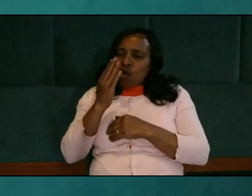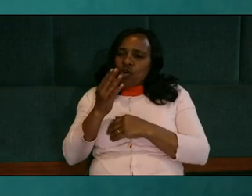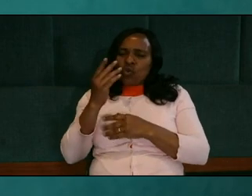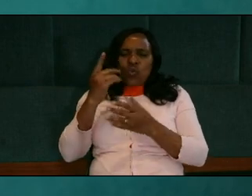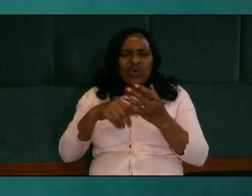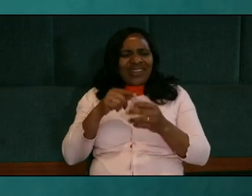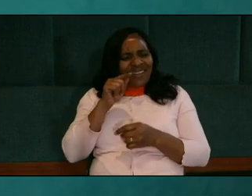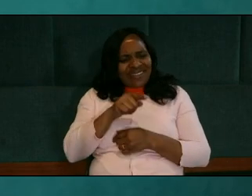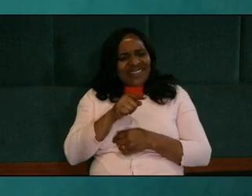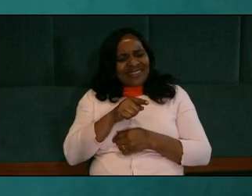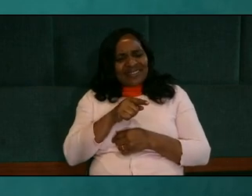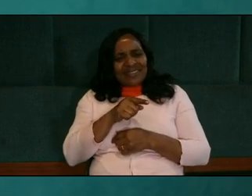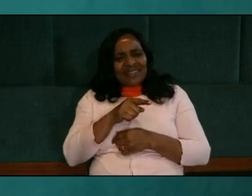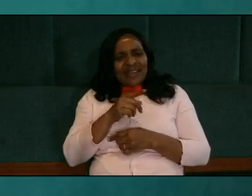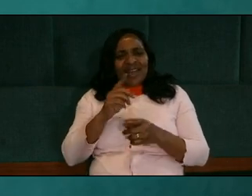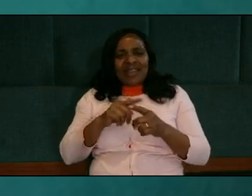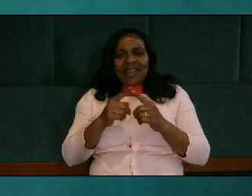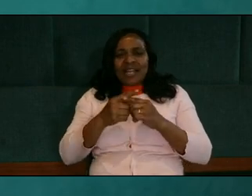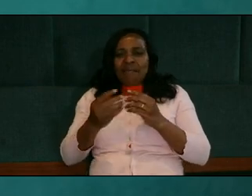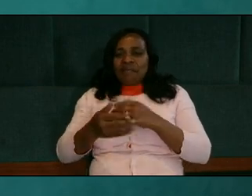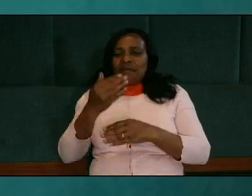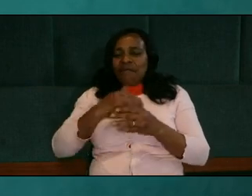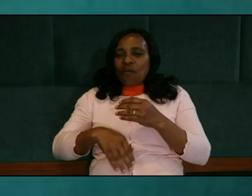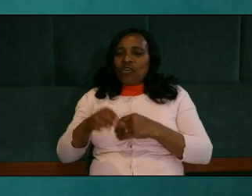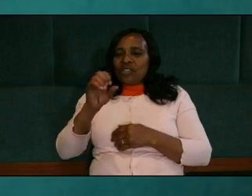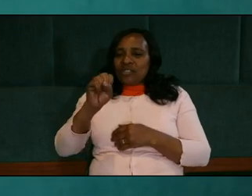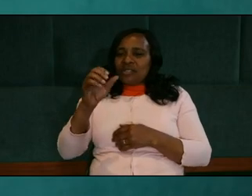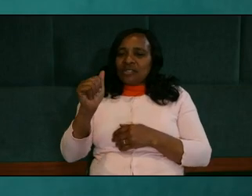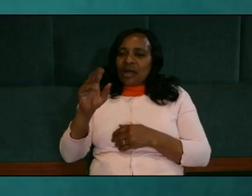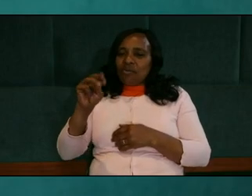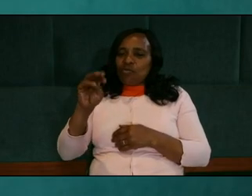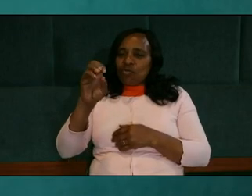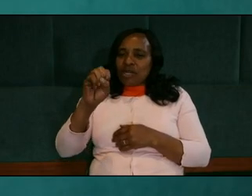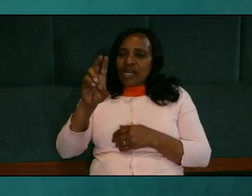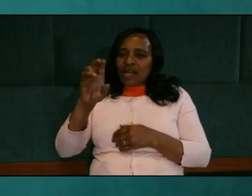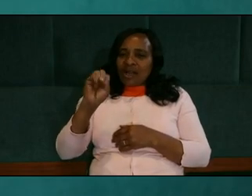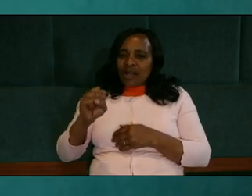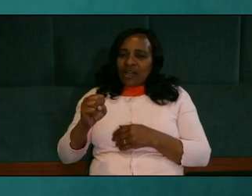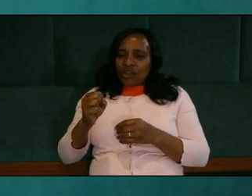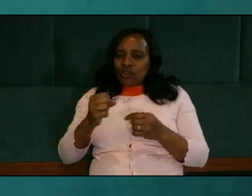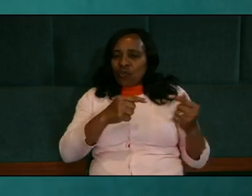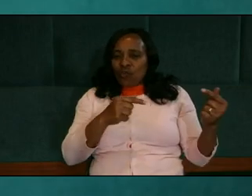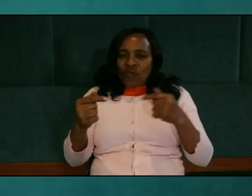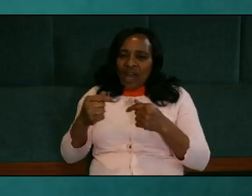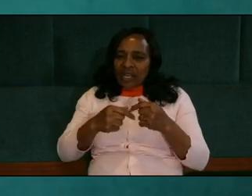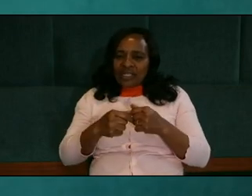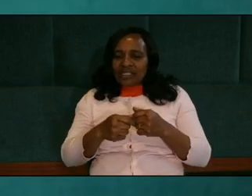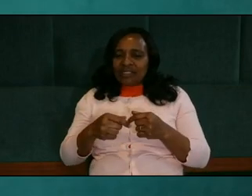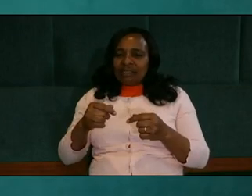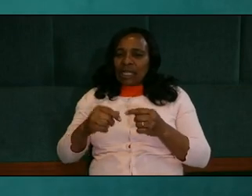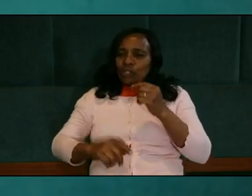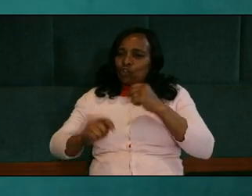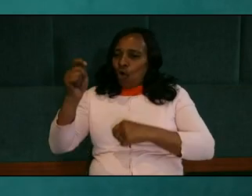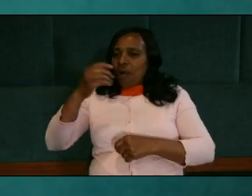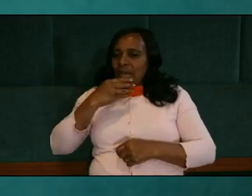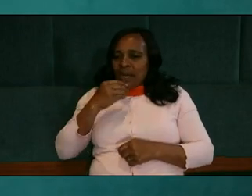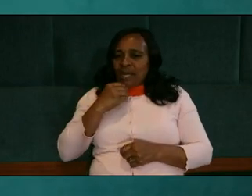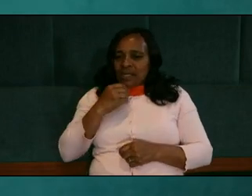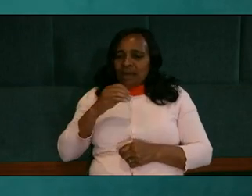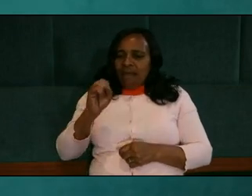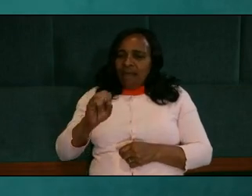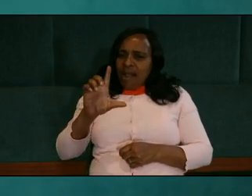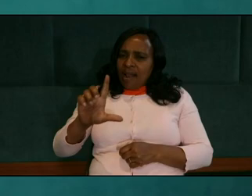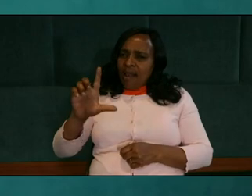are these? Then before Samuel actually goes to smite Goliath, he shows up in the camp. And Eliab is